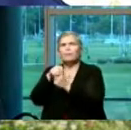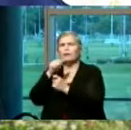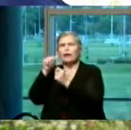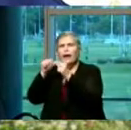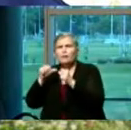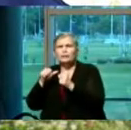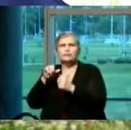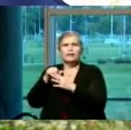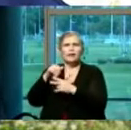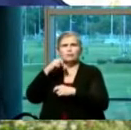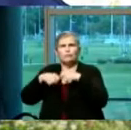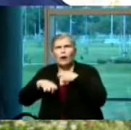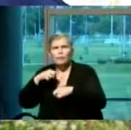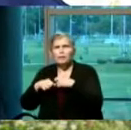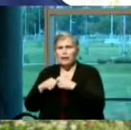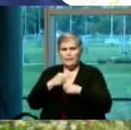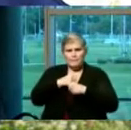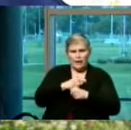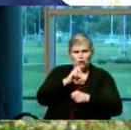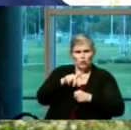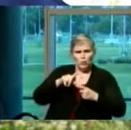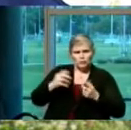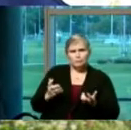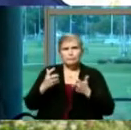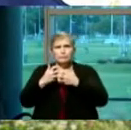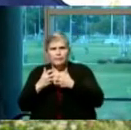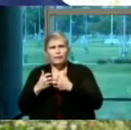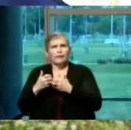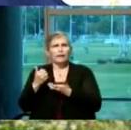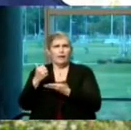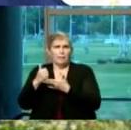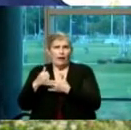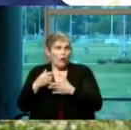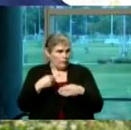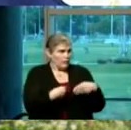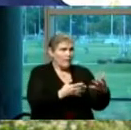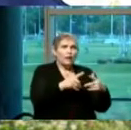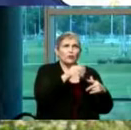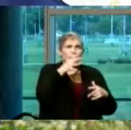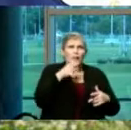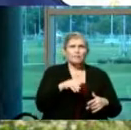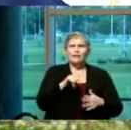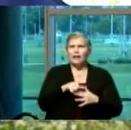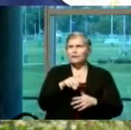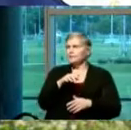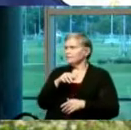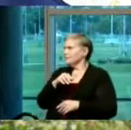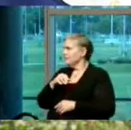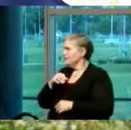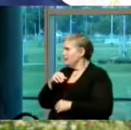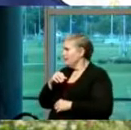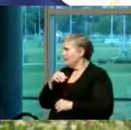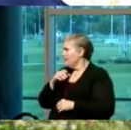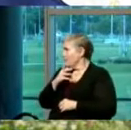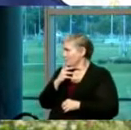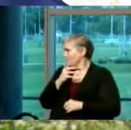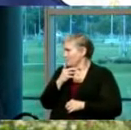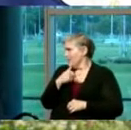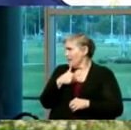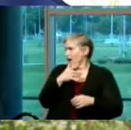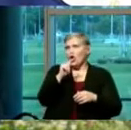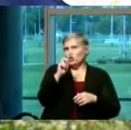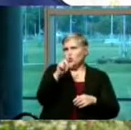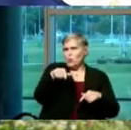these tools and make them available to our farmers, much like Karmet Farm, a tool that you all here at CSU helped to